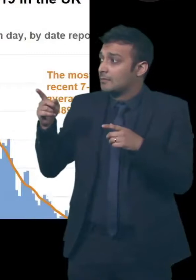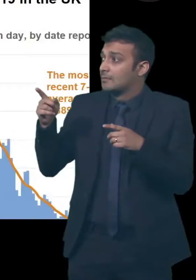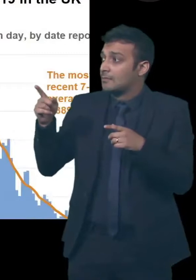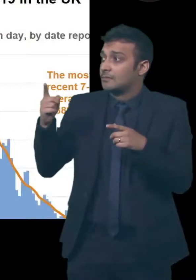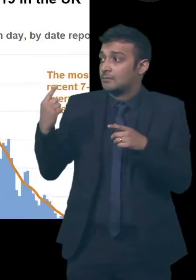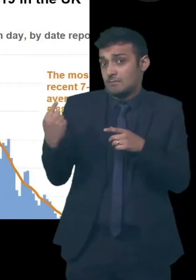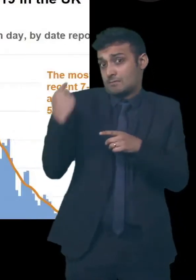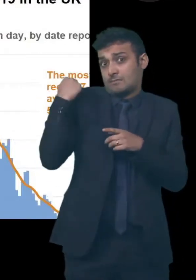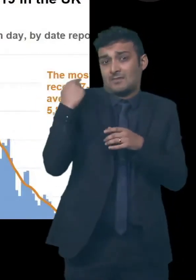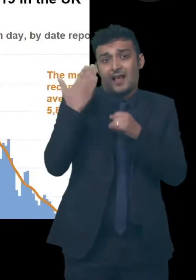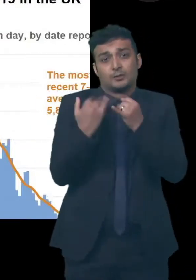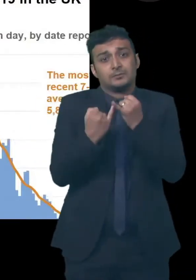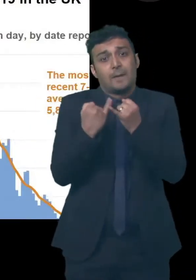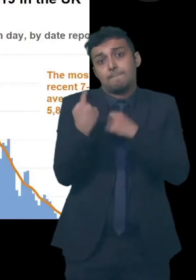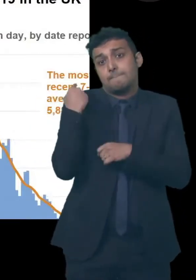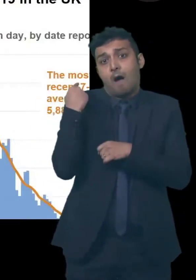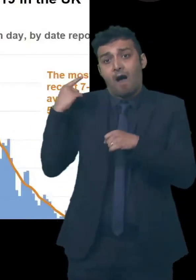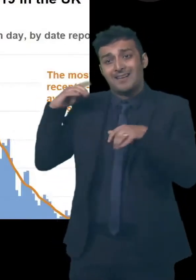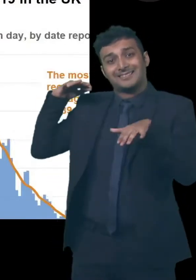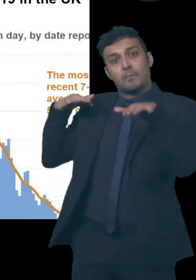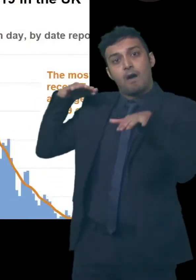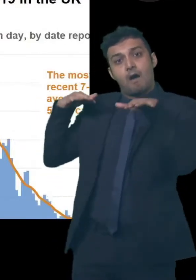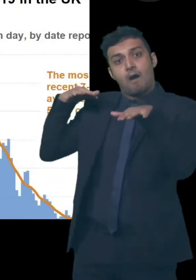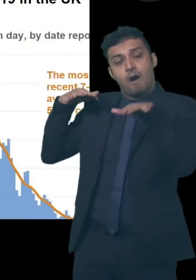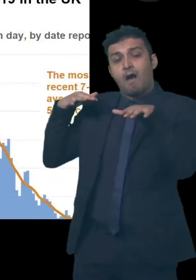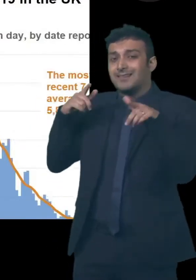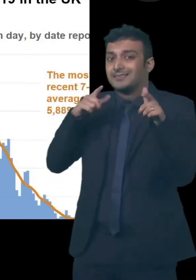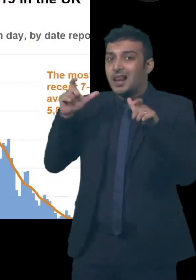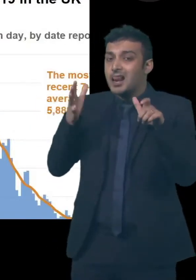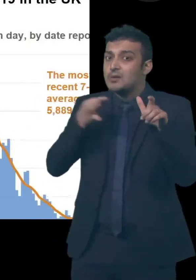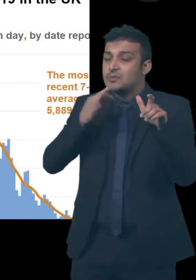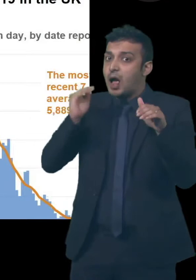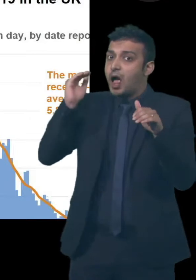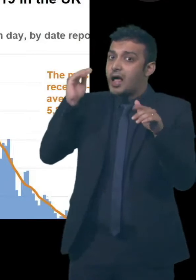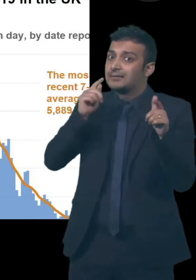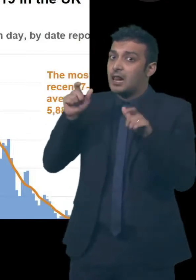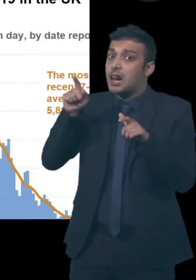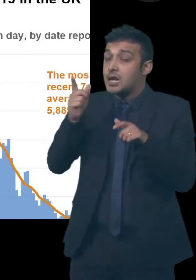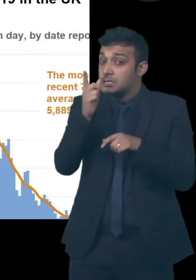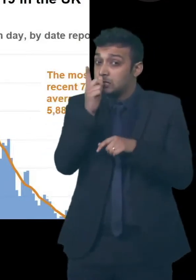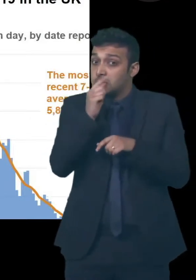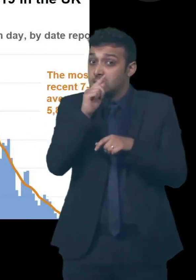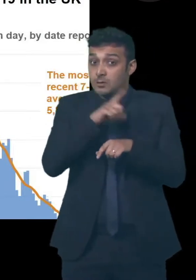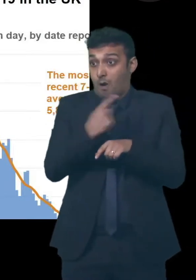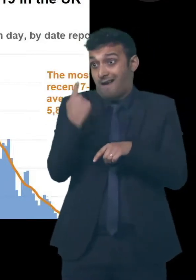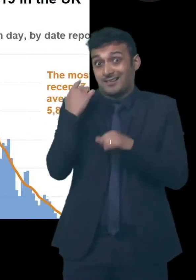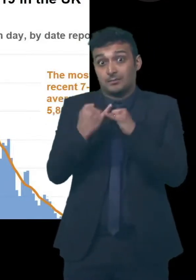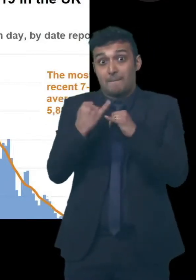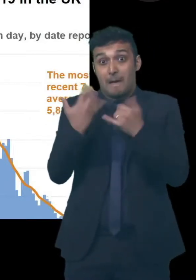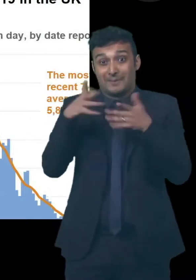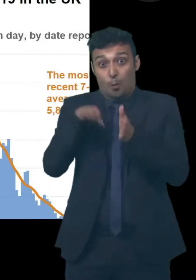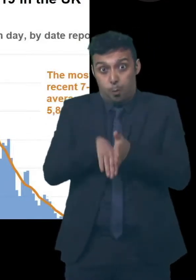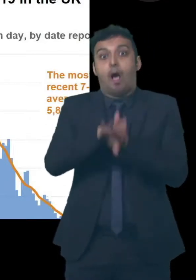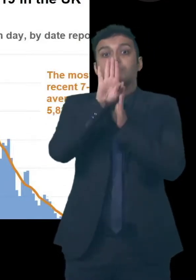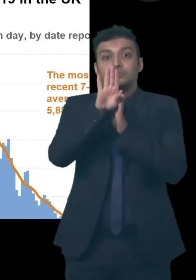still quite a high level. This is a level at which a new wave could easily take off again from, and we need to persist with